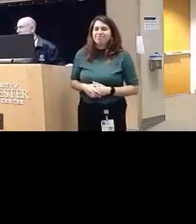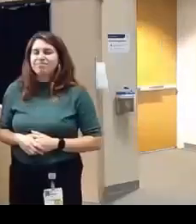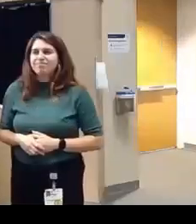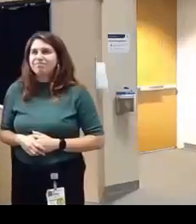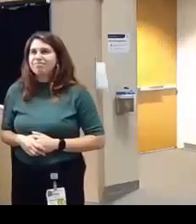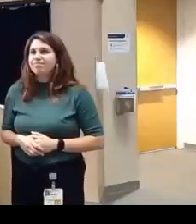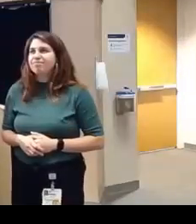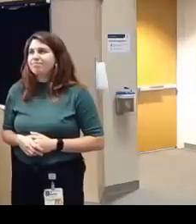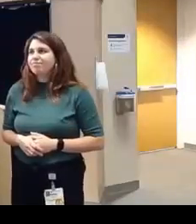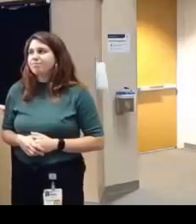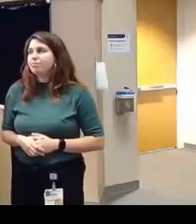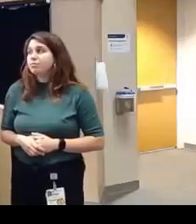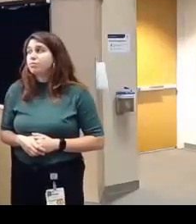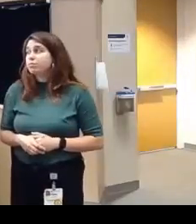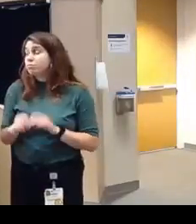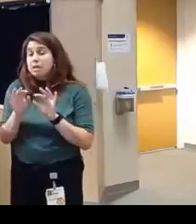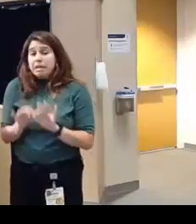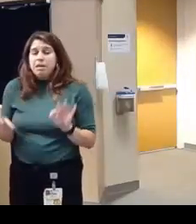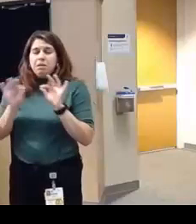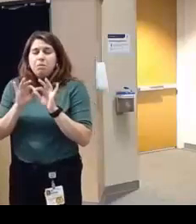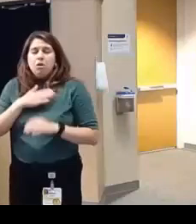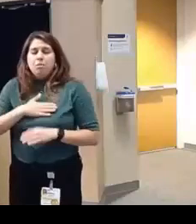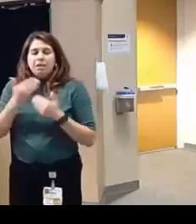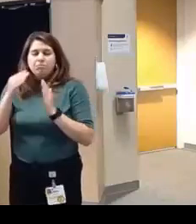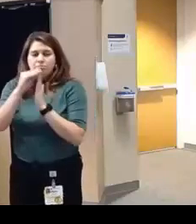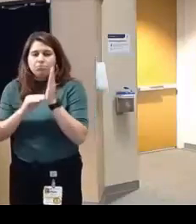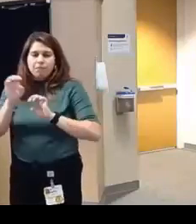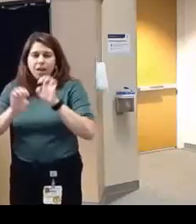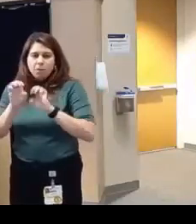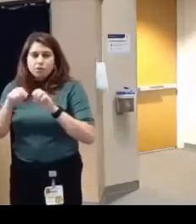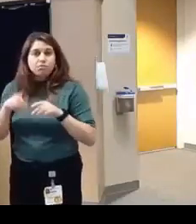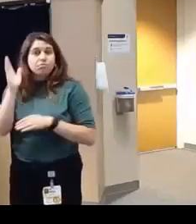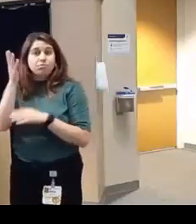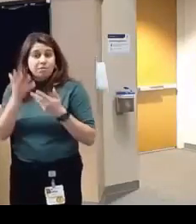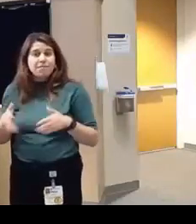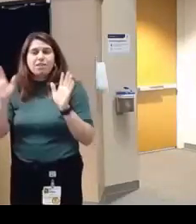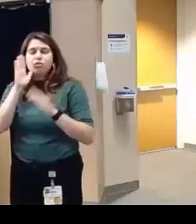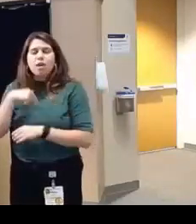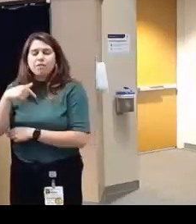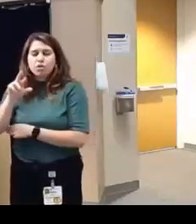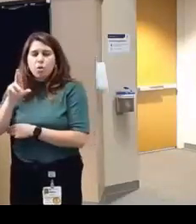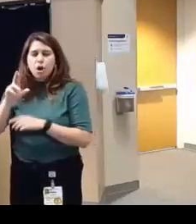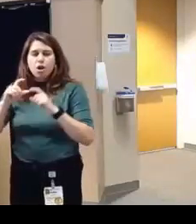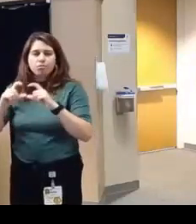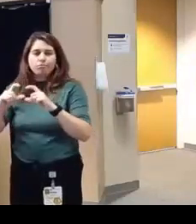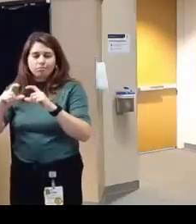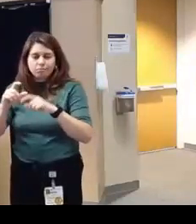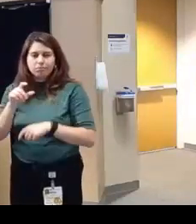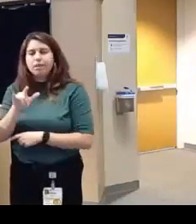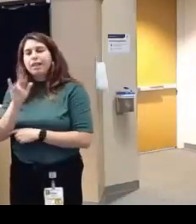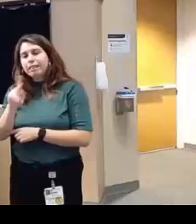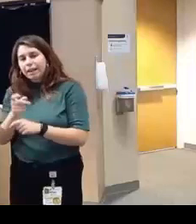Also, again, very important to remind people to fill out the evaluation at the end. A QR code will come up. There'll be a